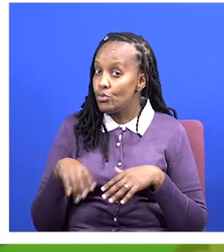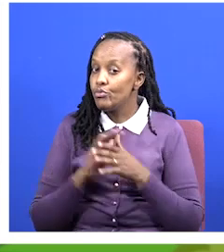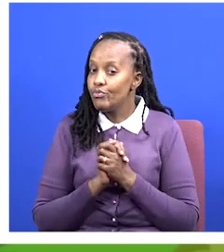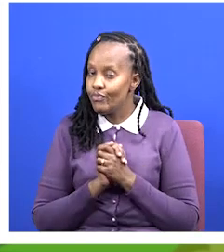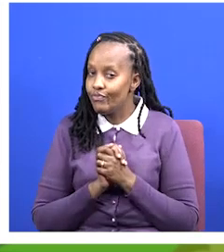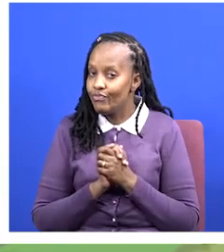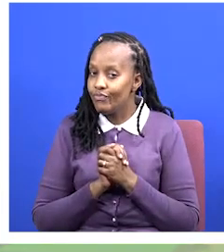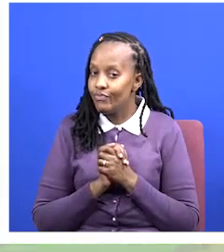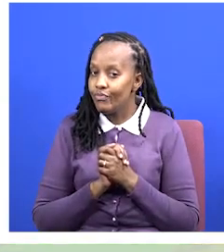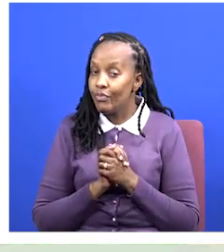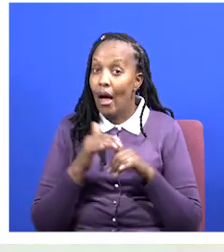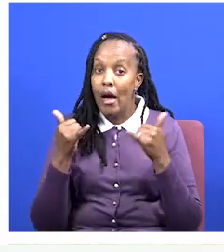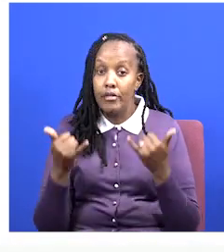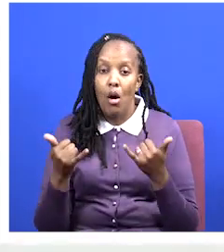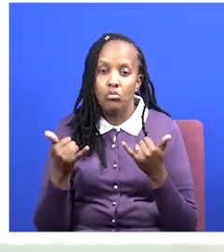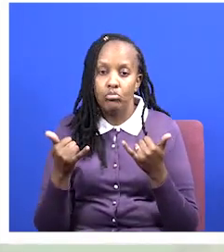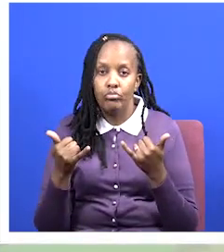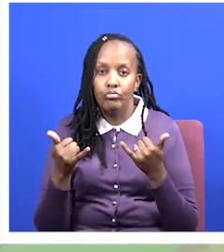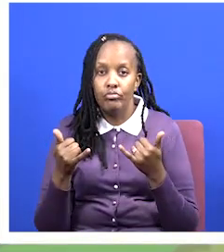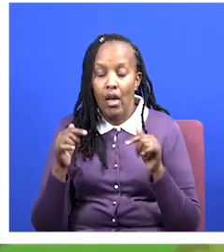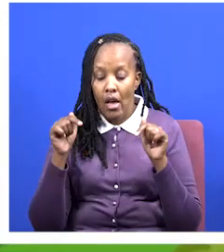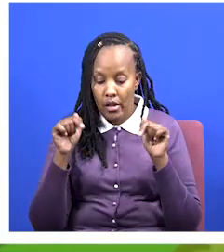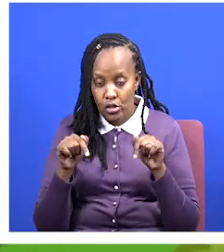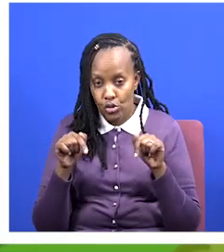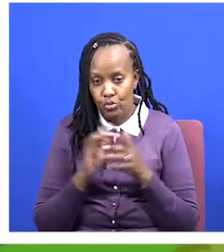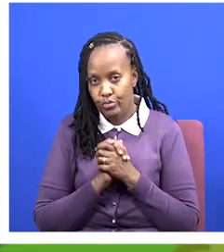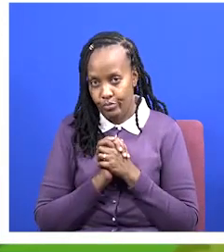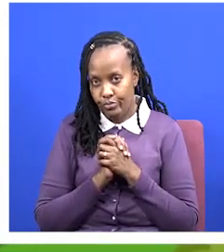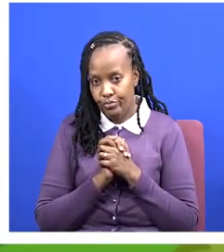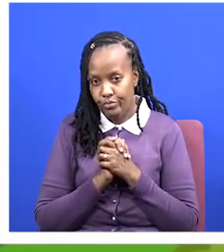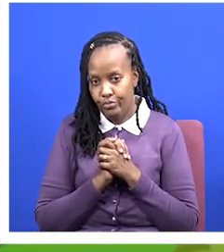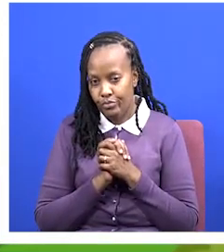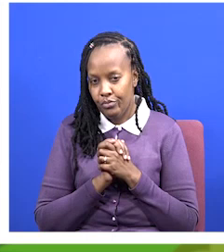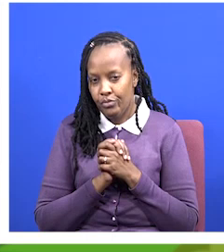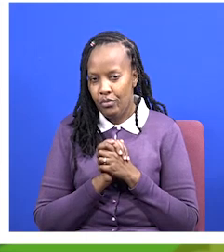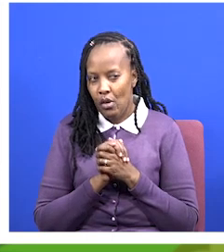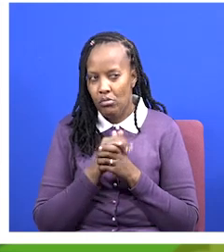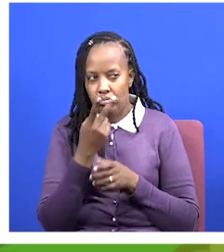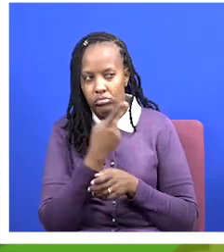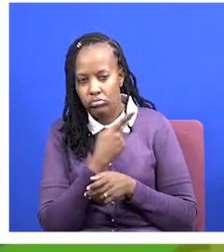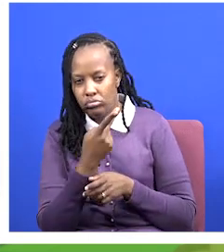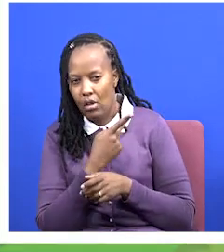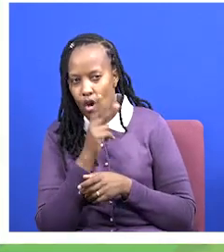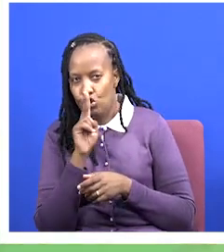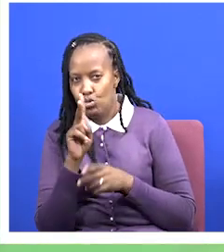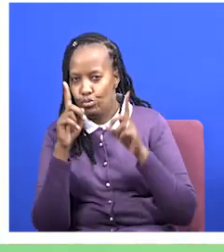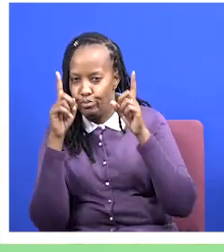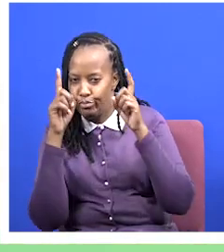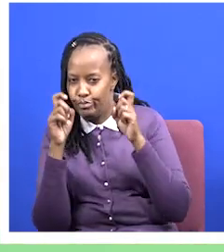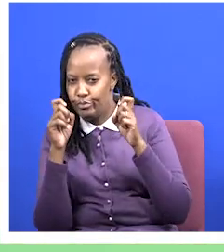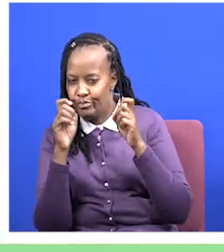verse? Very good. Now, for the lesson. Look at these two